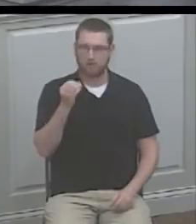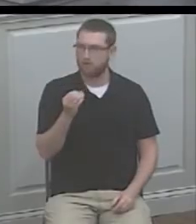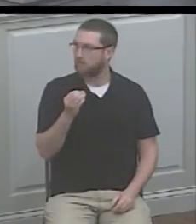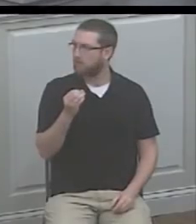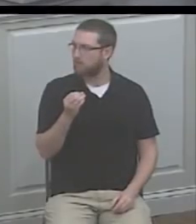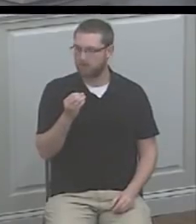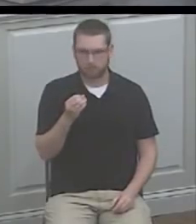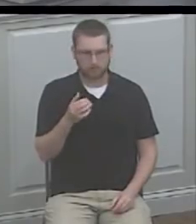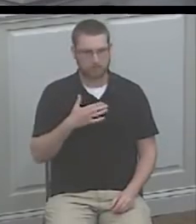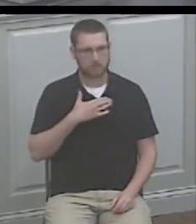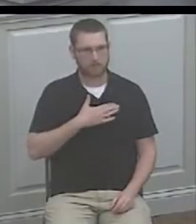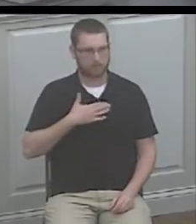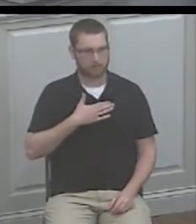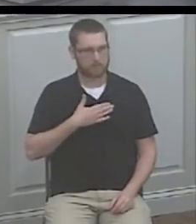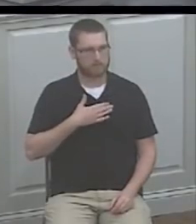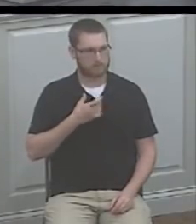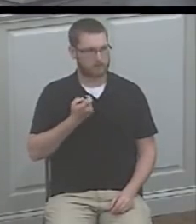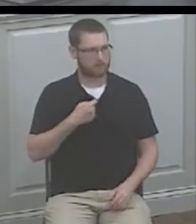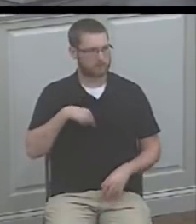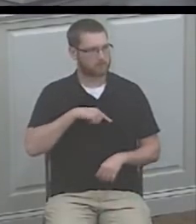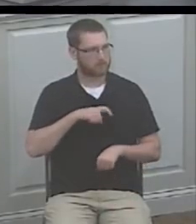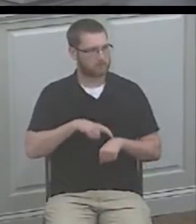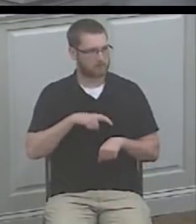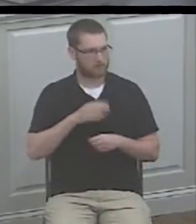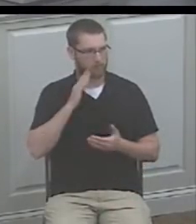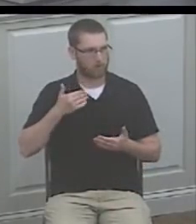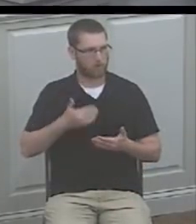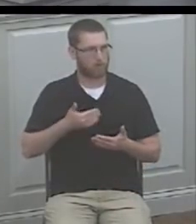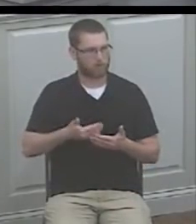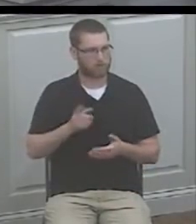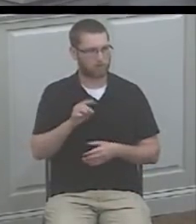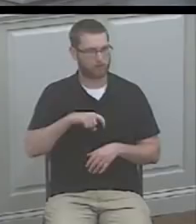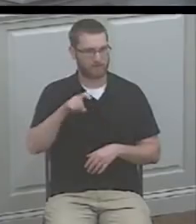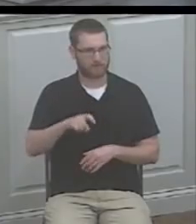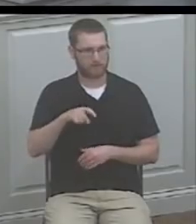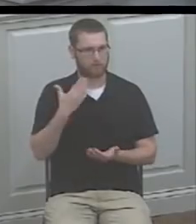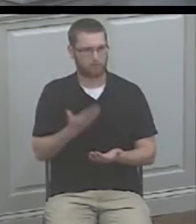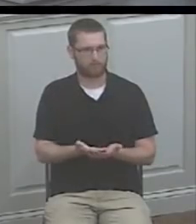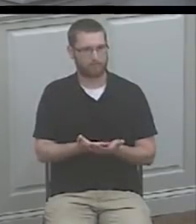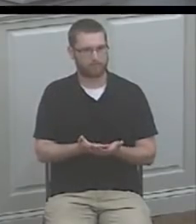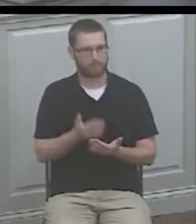give us time, and we will get closer to where we need to be.